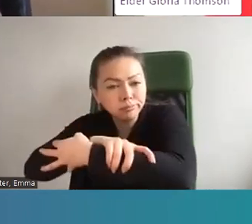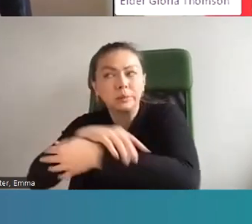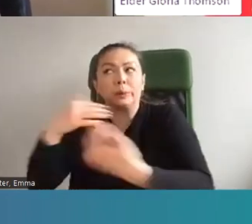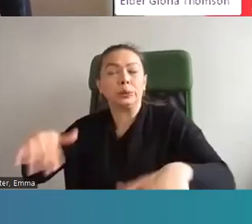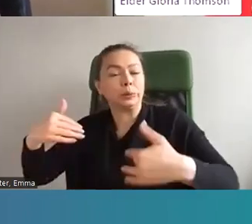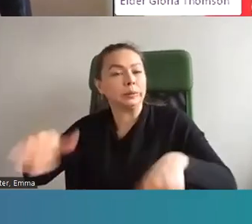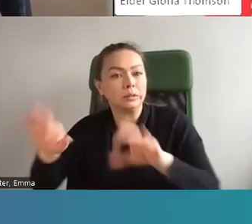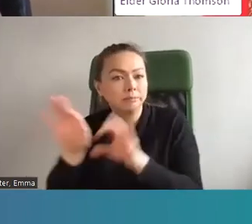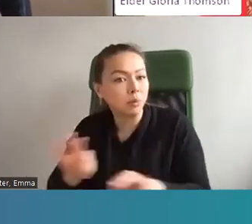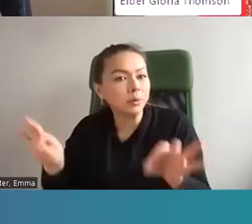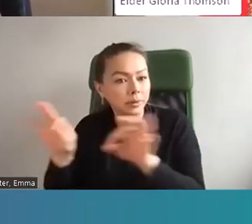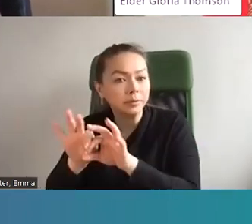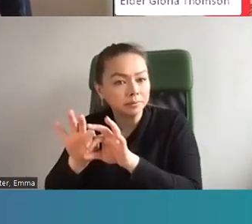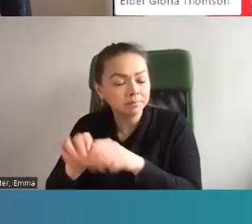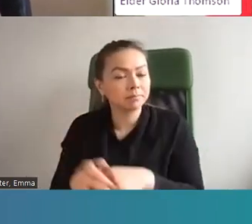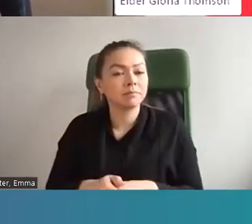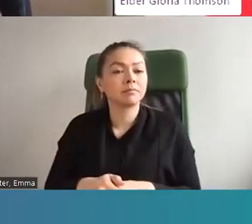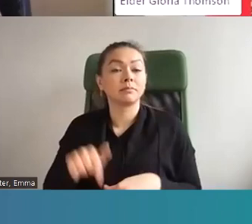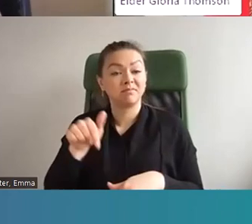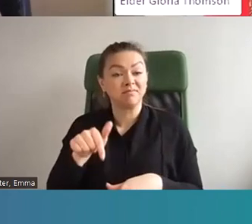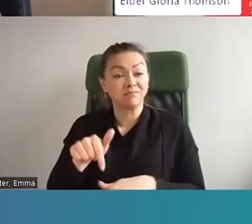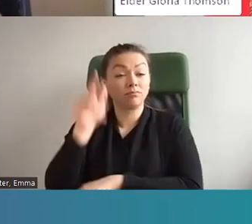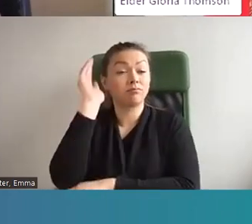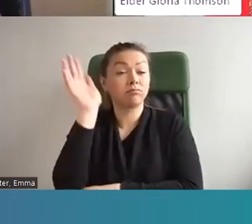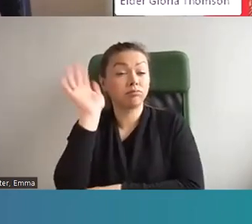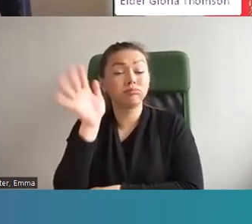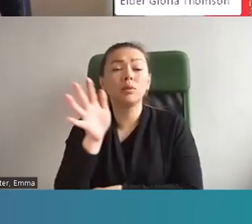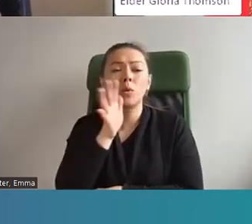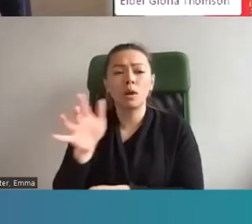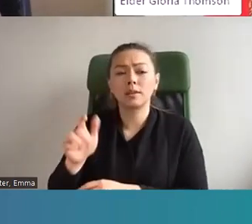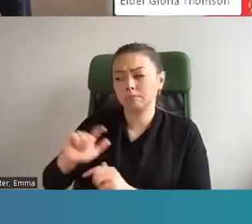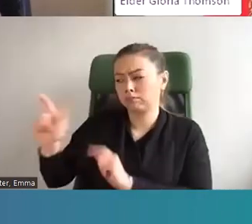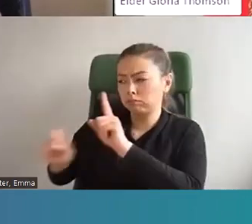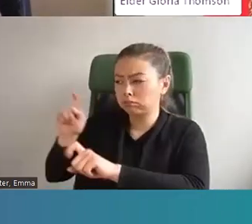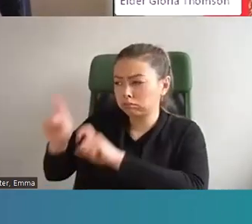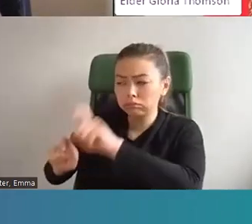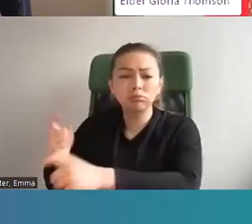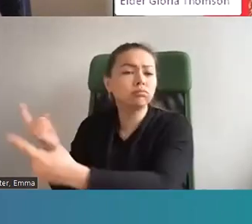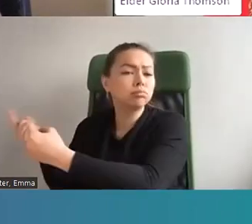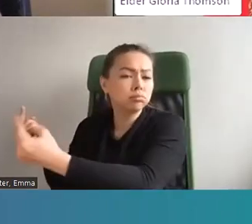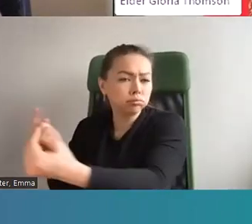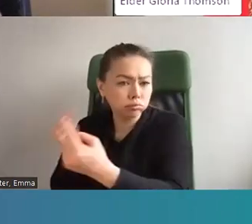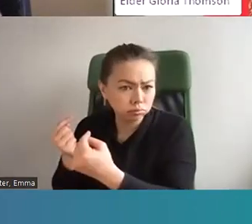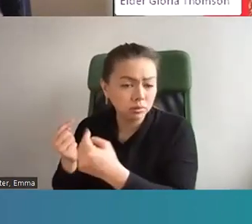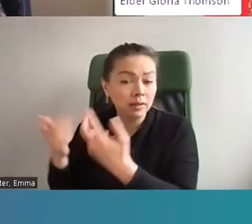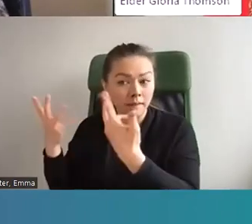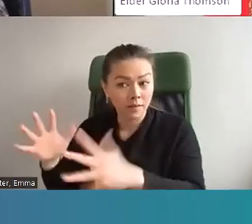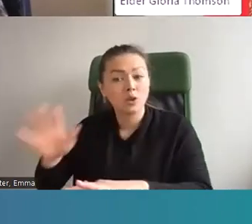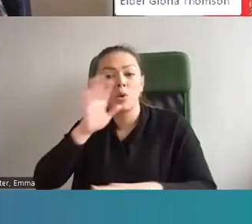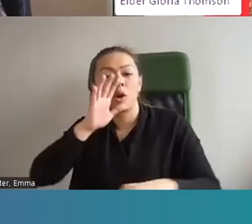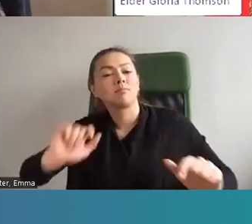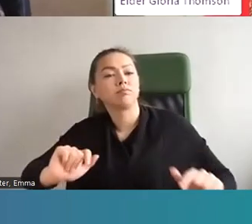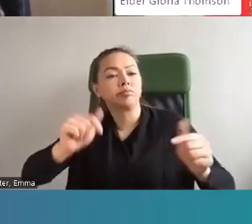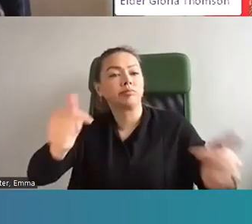include a conversation type question and answer session portion, and then conclude with a question and answer period from the